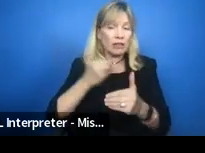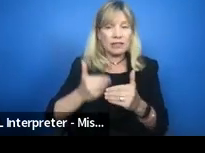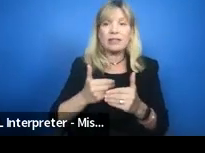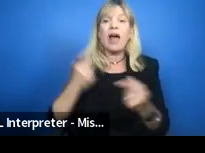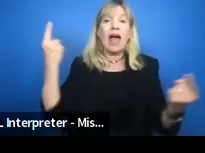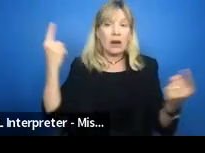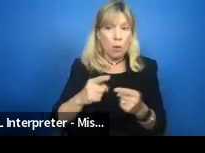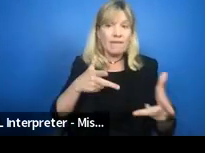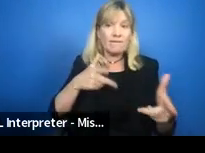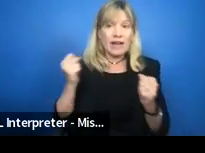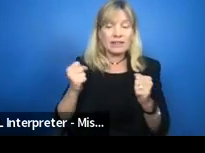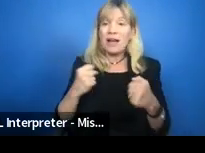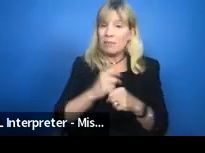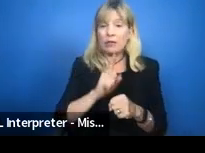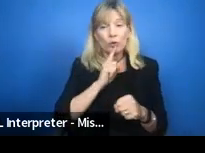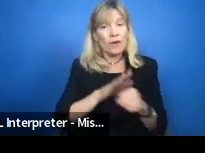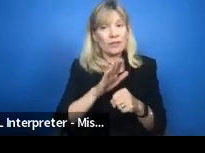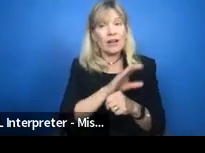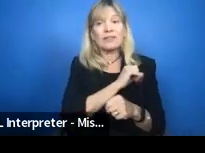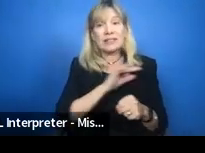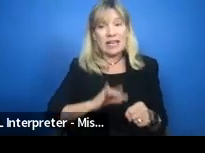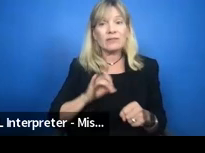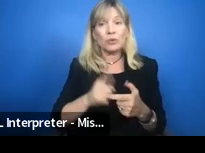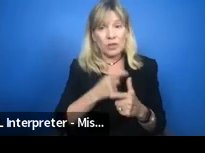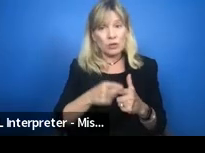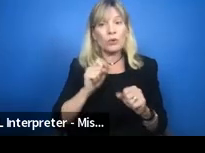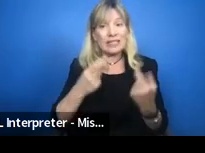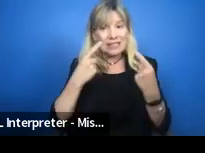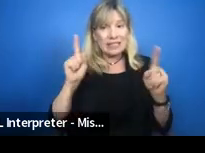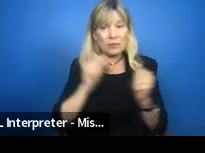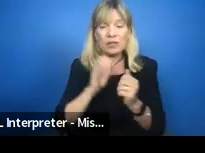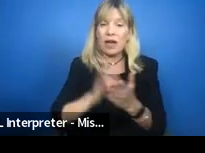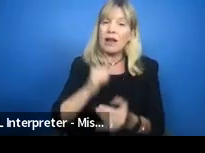to ensure that they have adequate staffing to be successful. And then